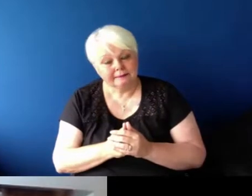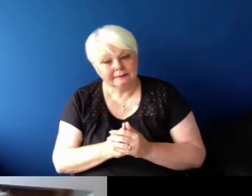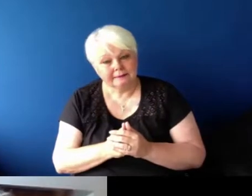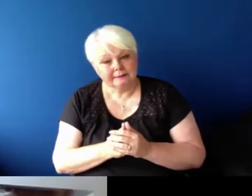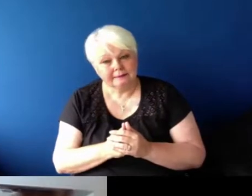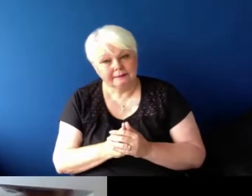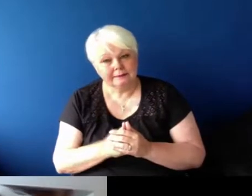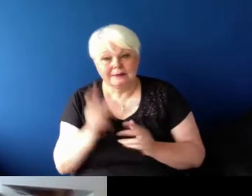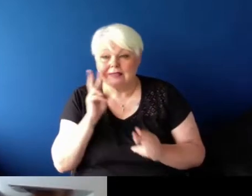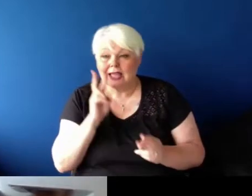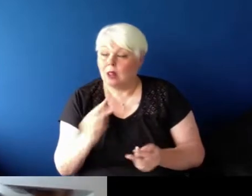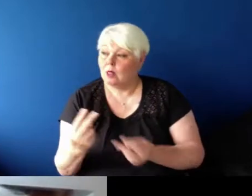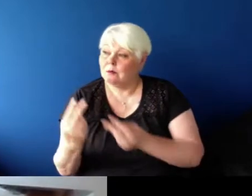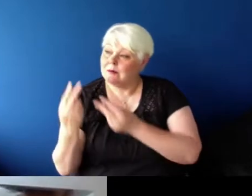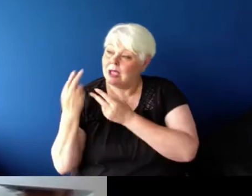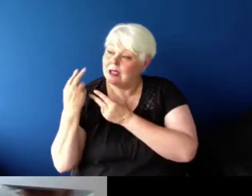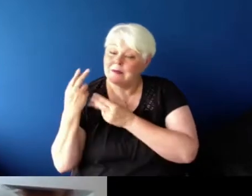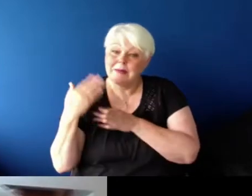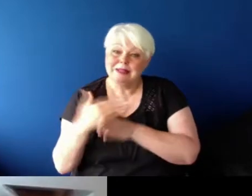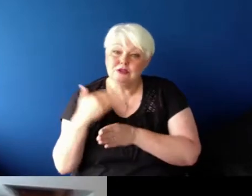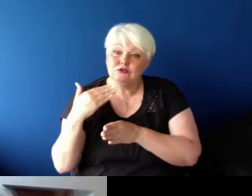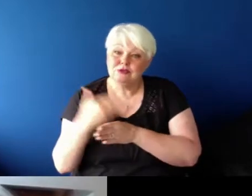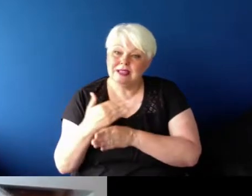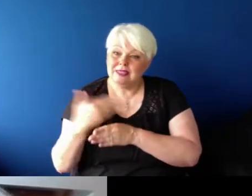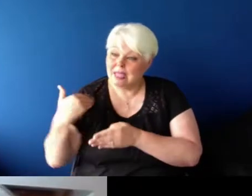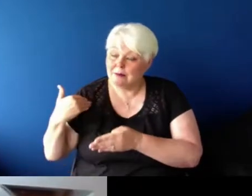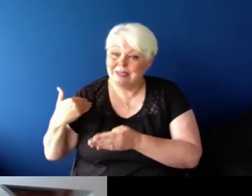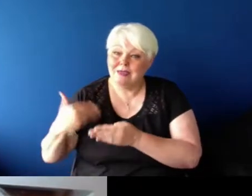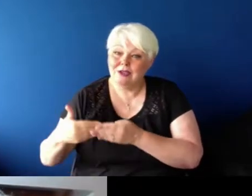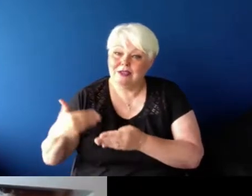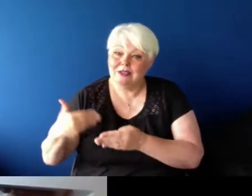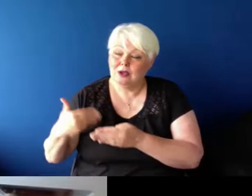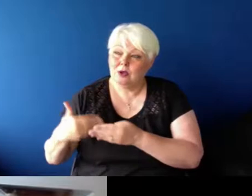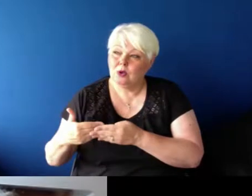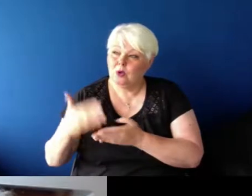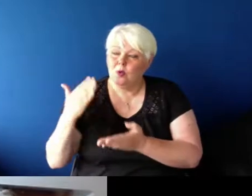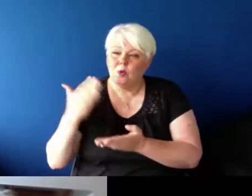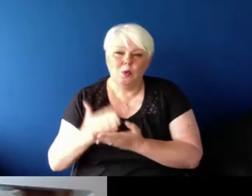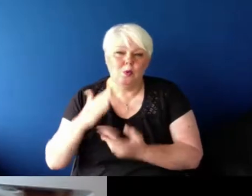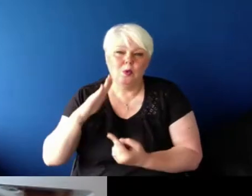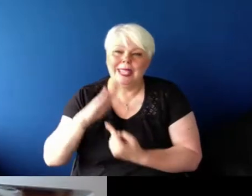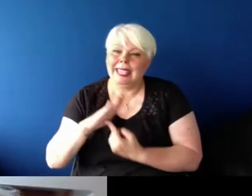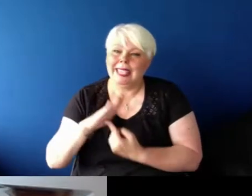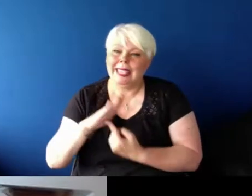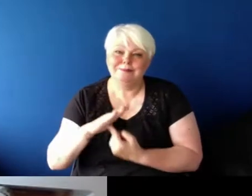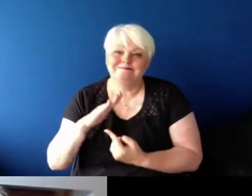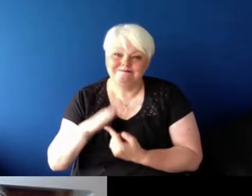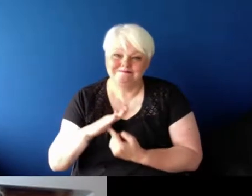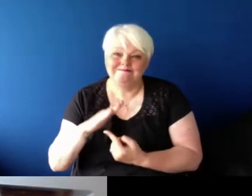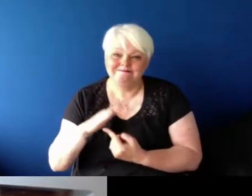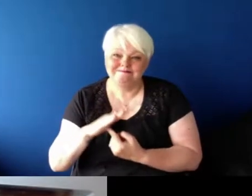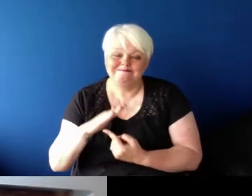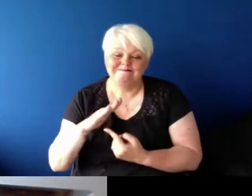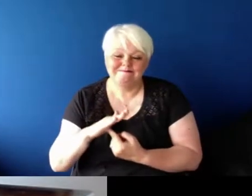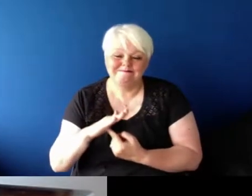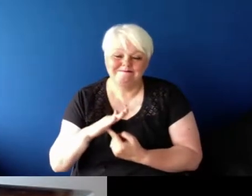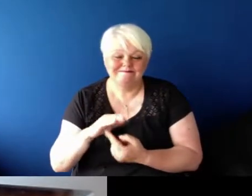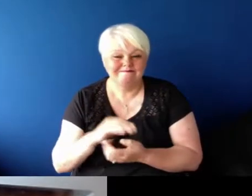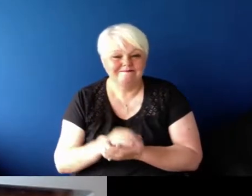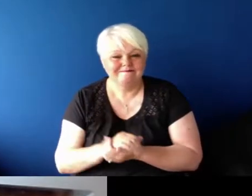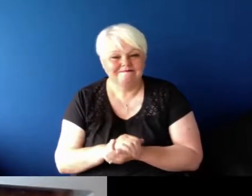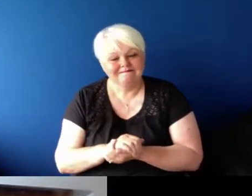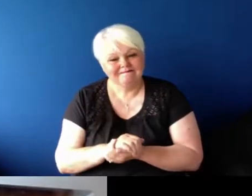back on my ministry, I think that time in agricultural science was absolutely key. Mm-hmm. But if you